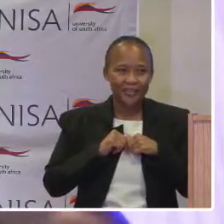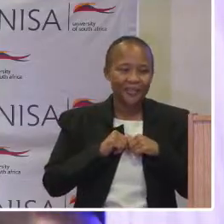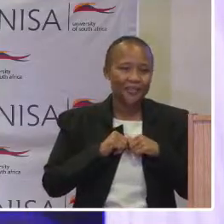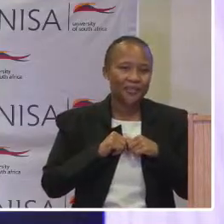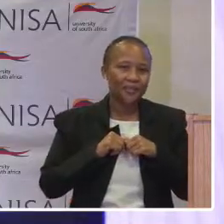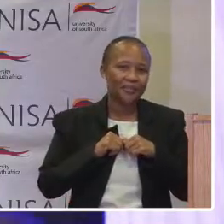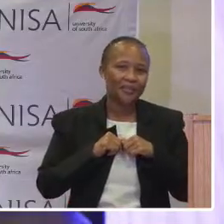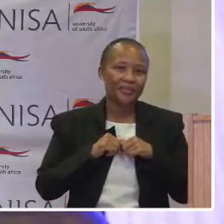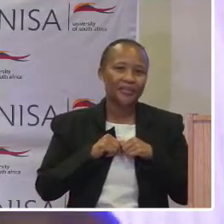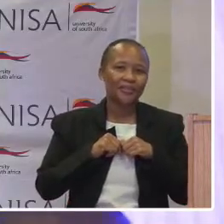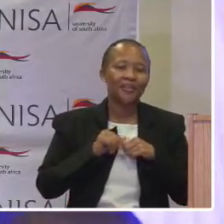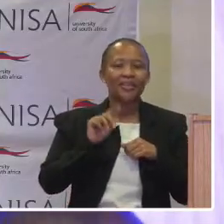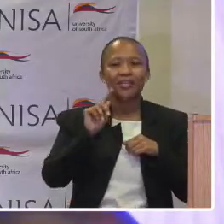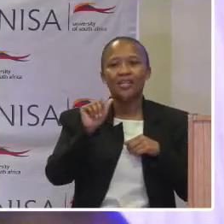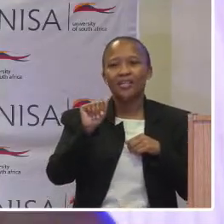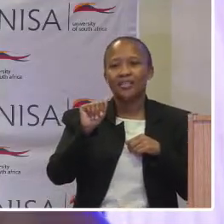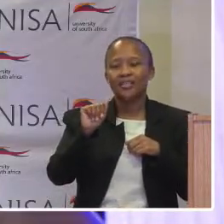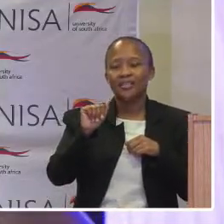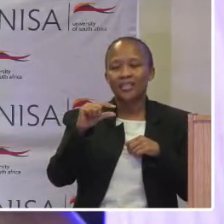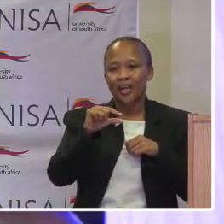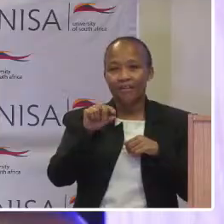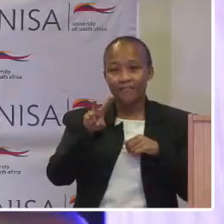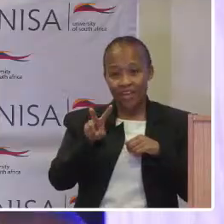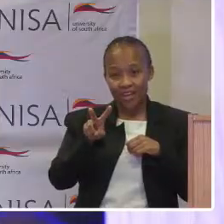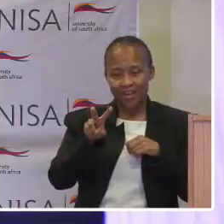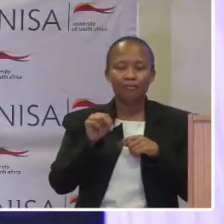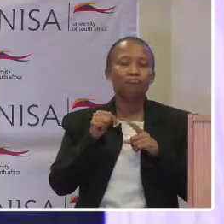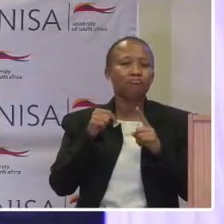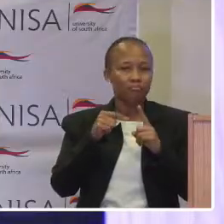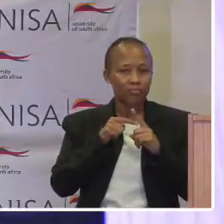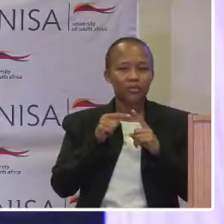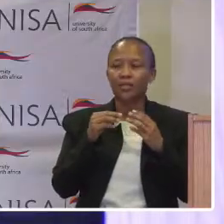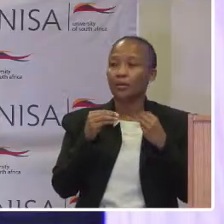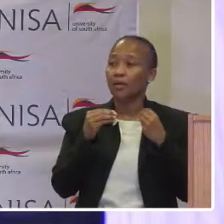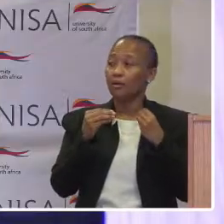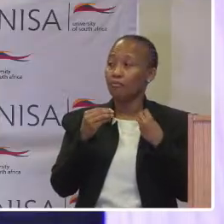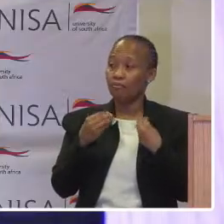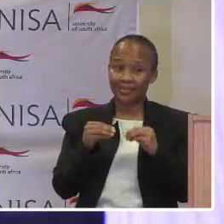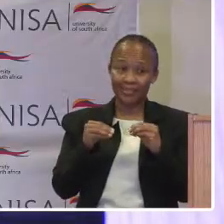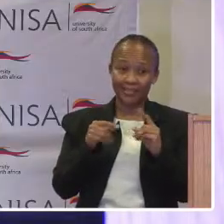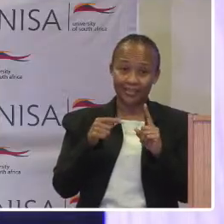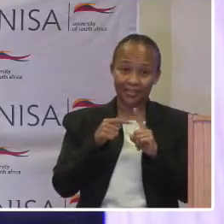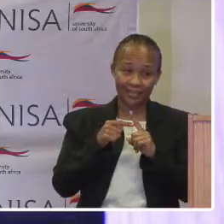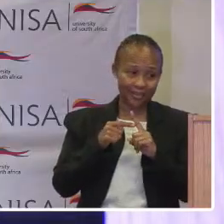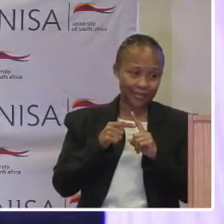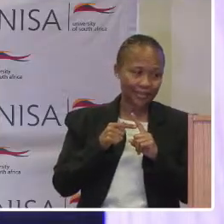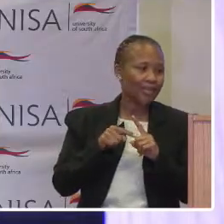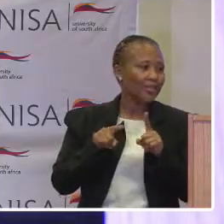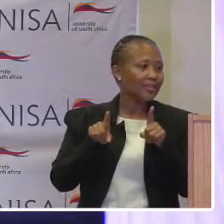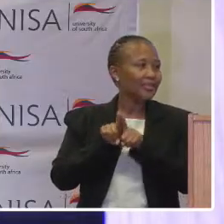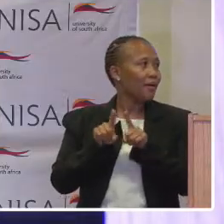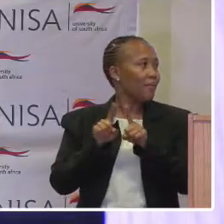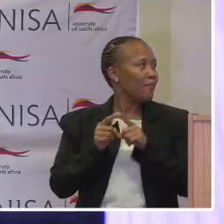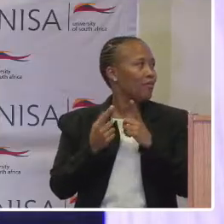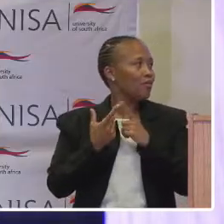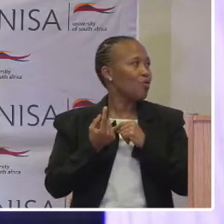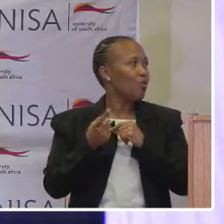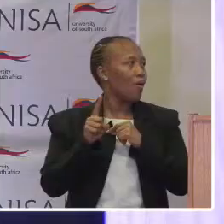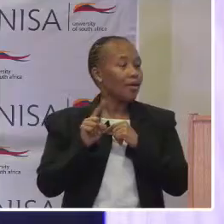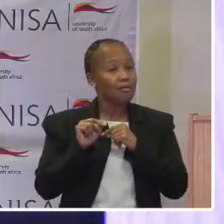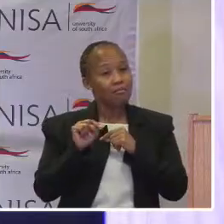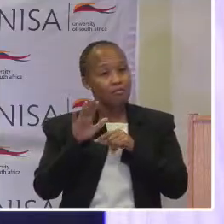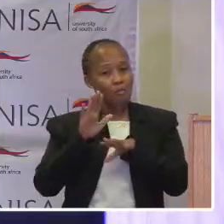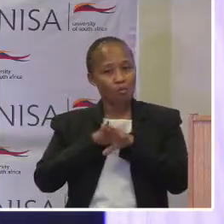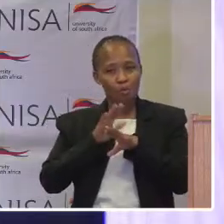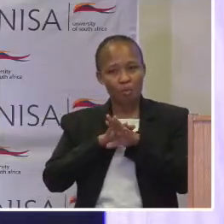Historically, TechVic Group is a transport business and also a conglomerate which